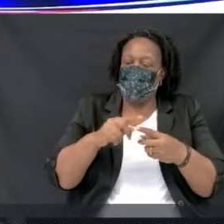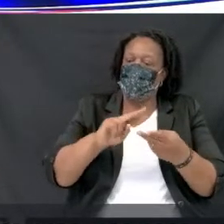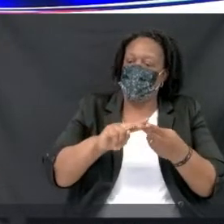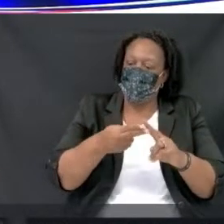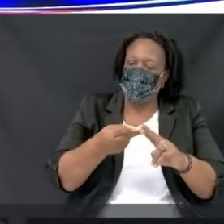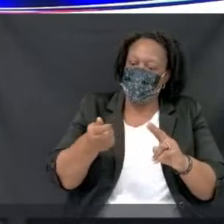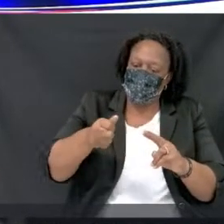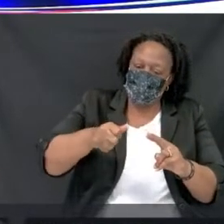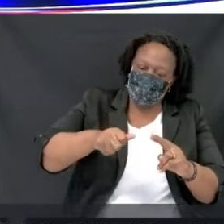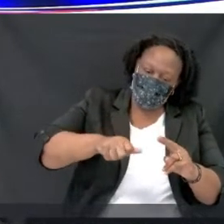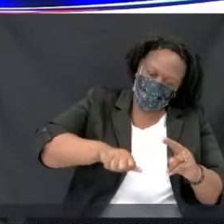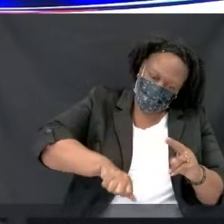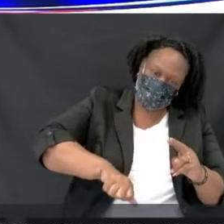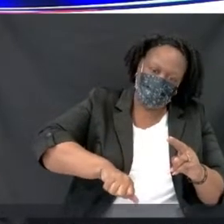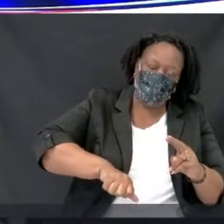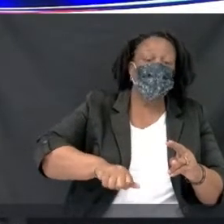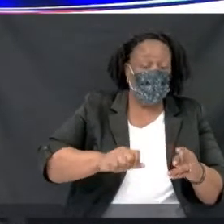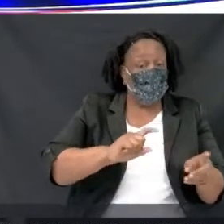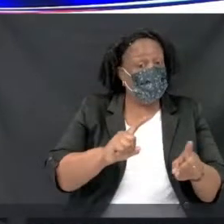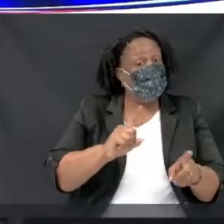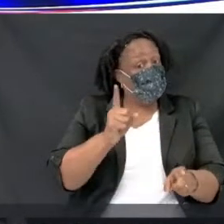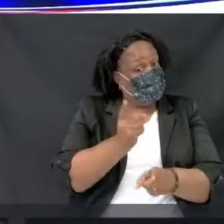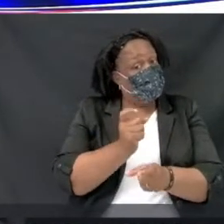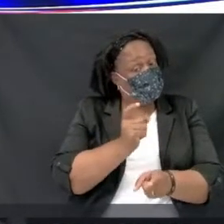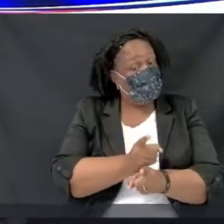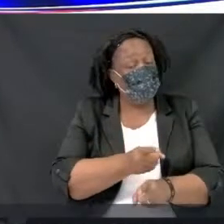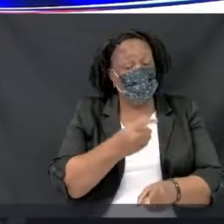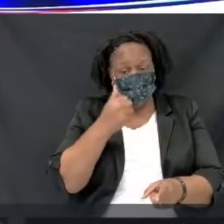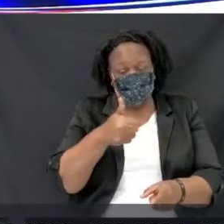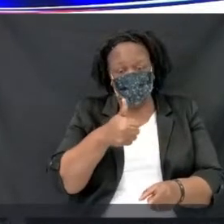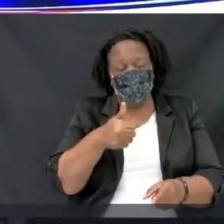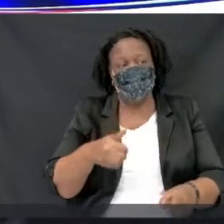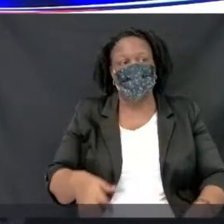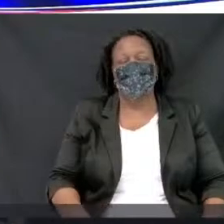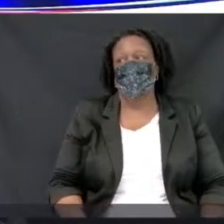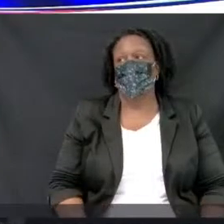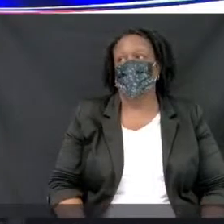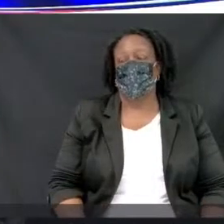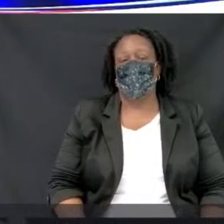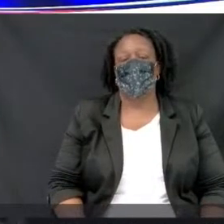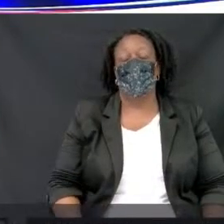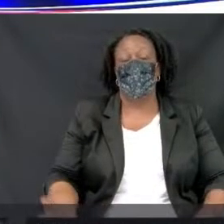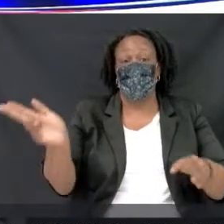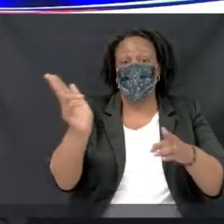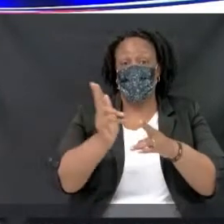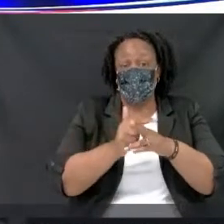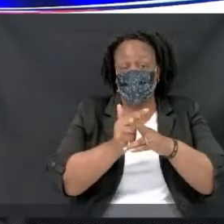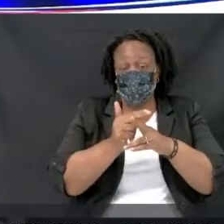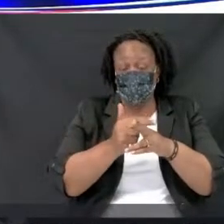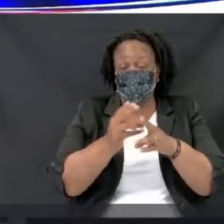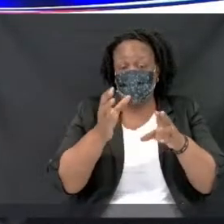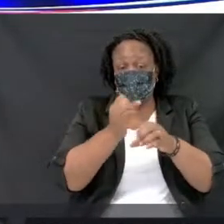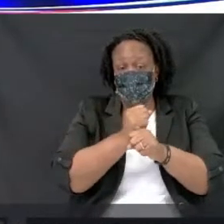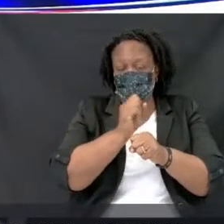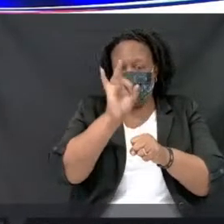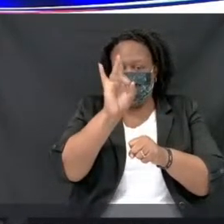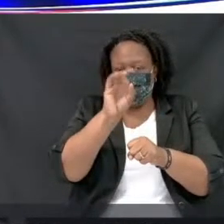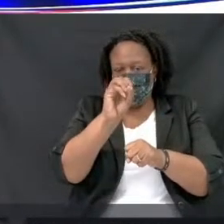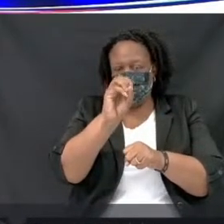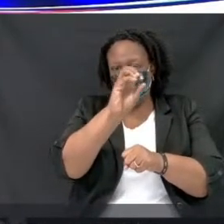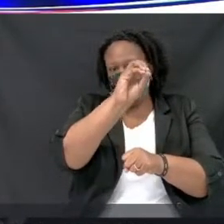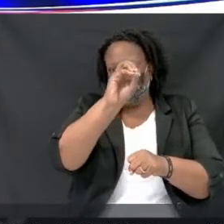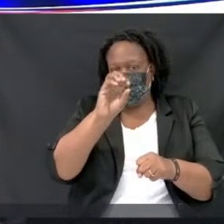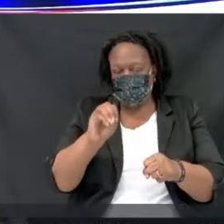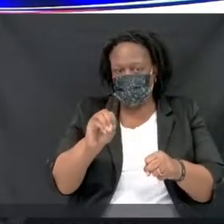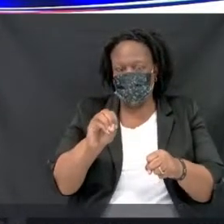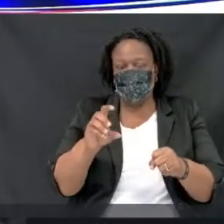that. As we approach an important milestone of 80% of adults with at least one dose of an